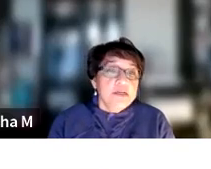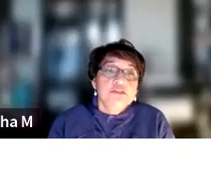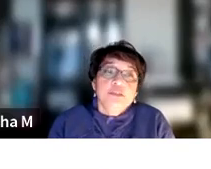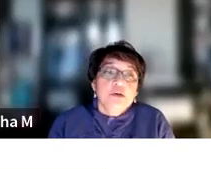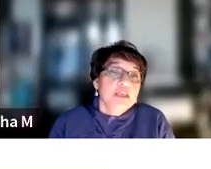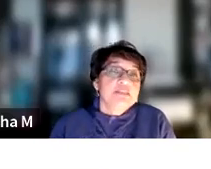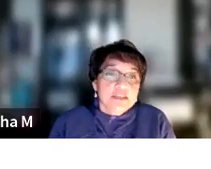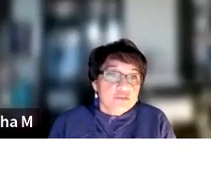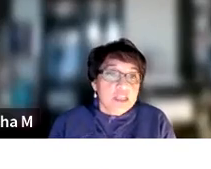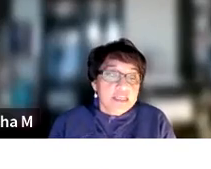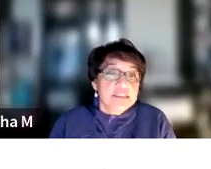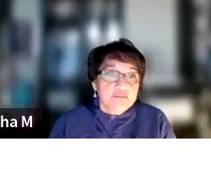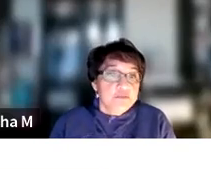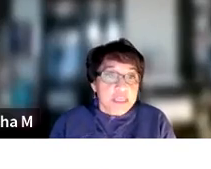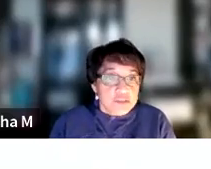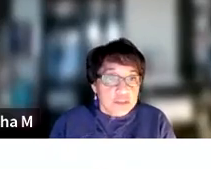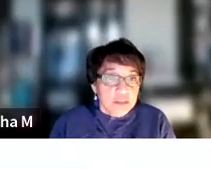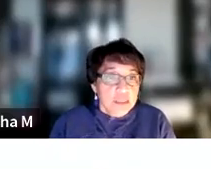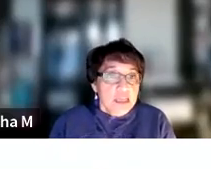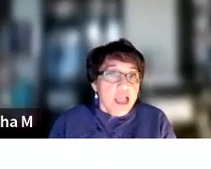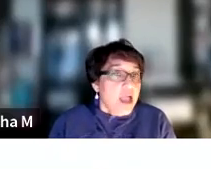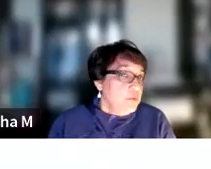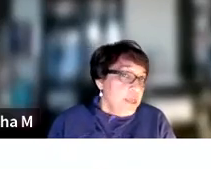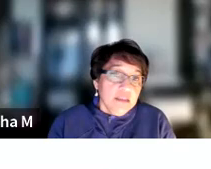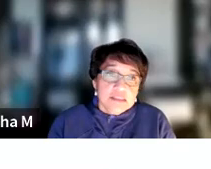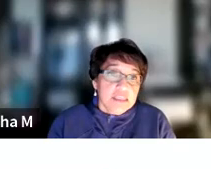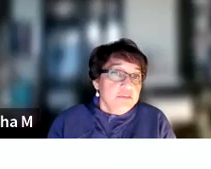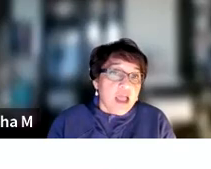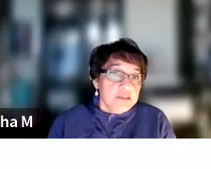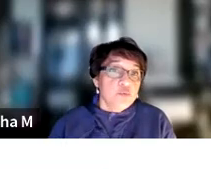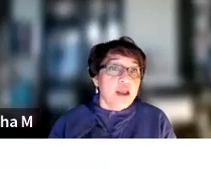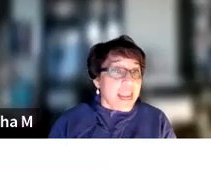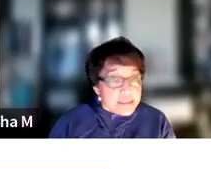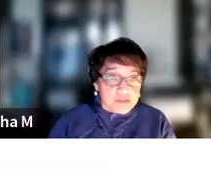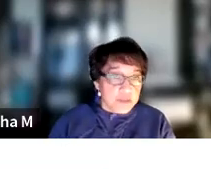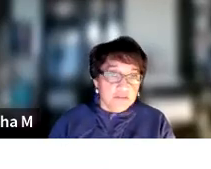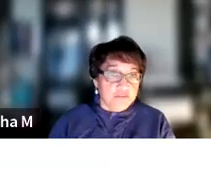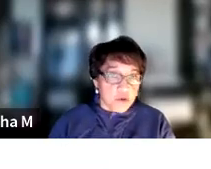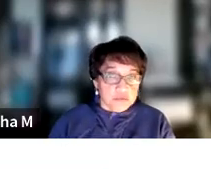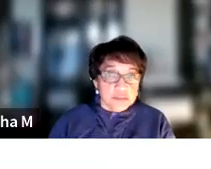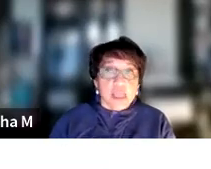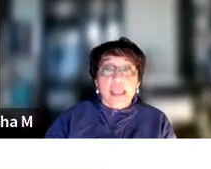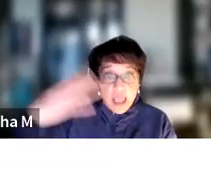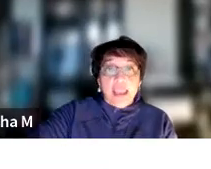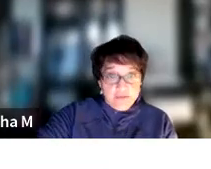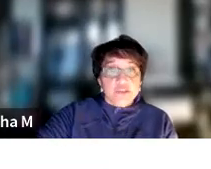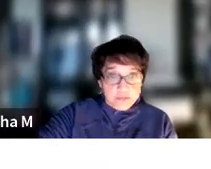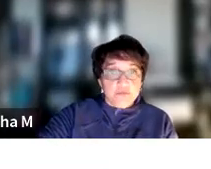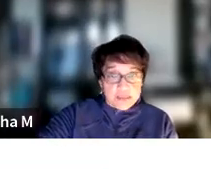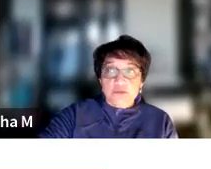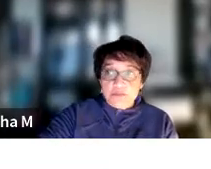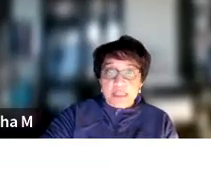honestly, because we don't have centralized information, I will be honest, even us who are answering the phones, and I